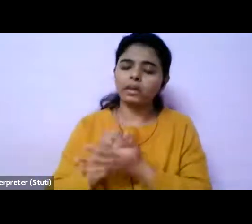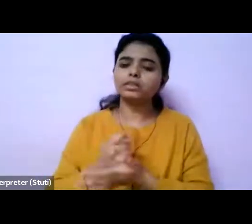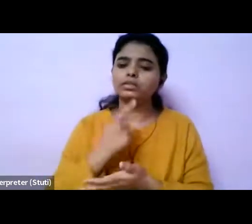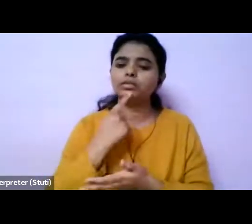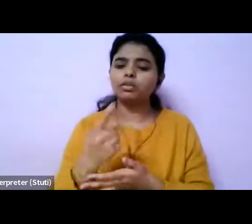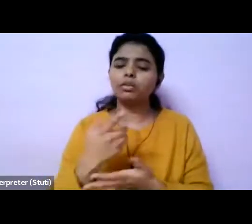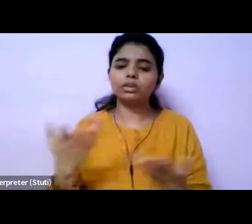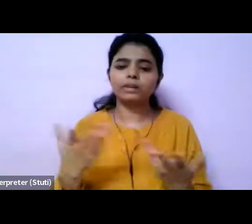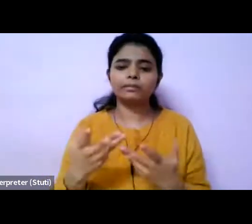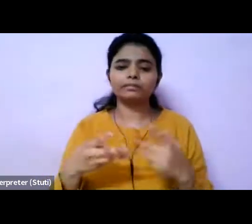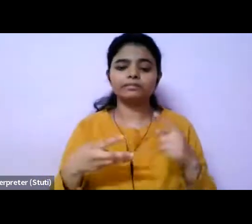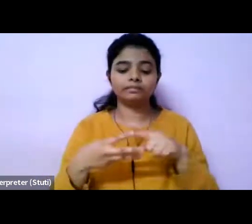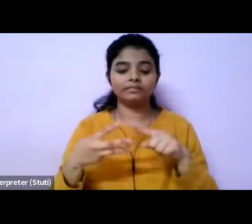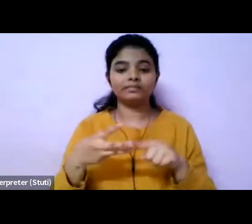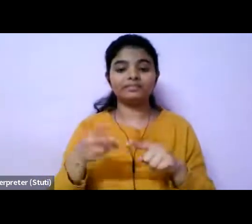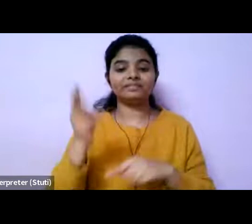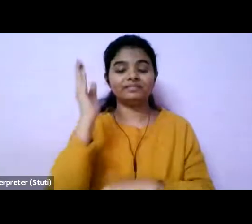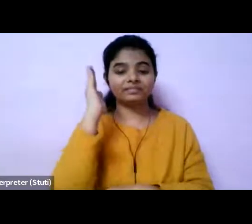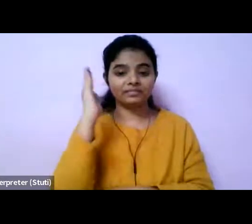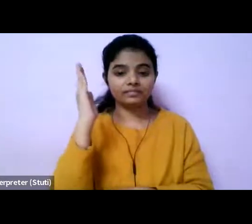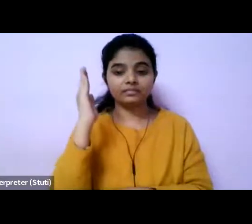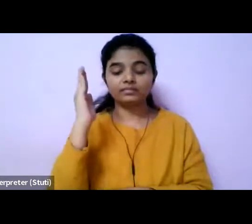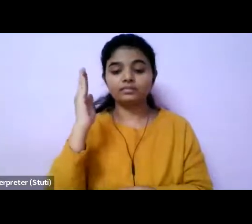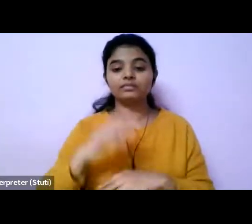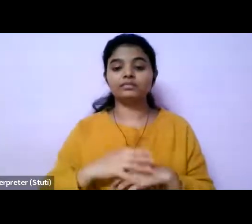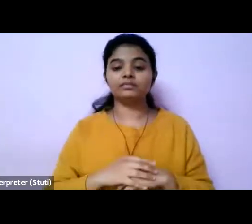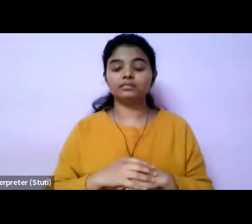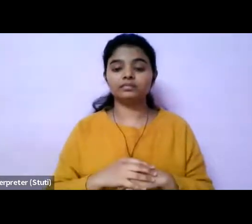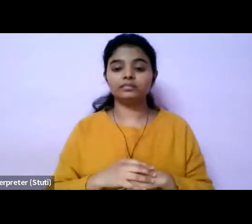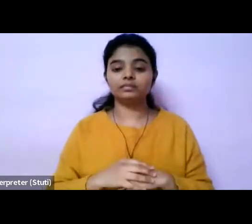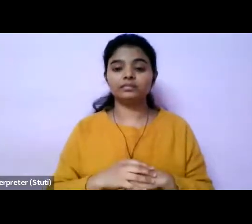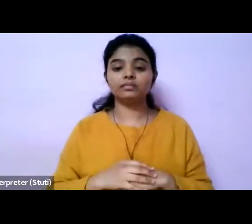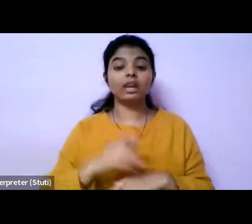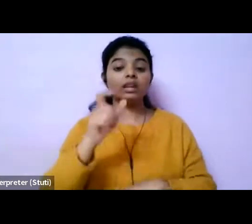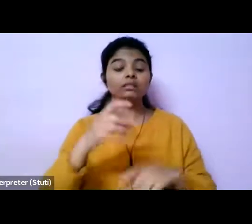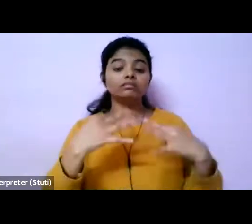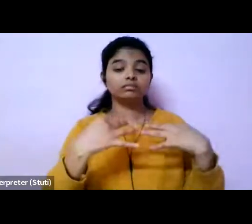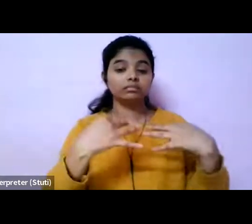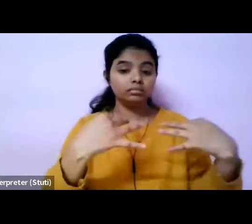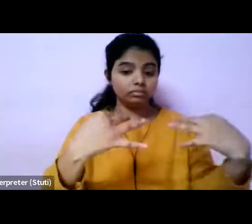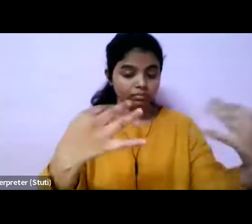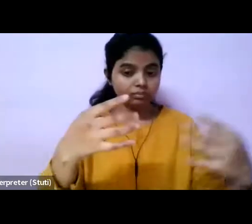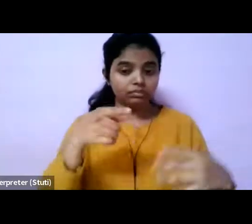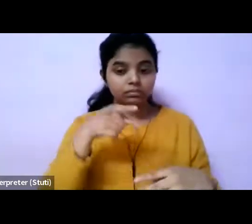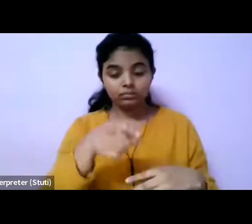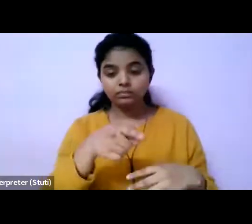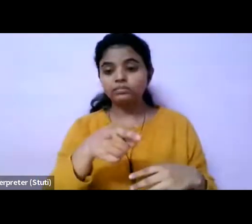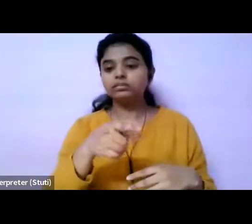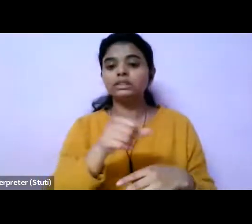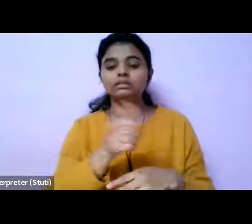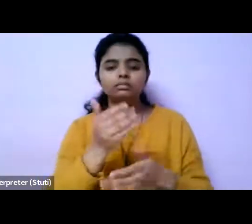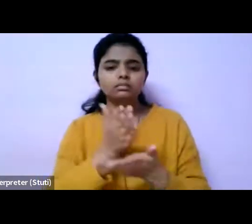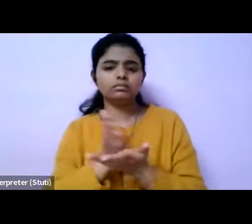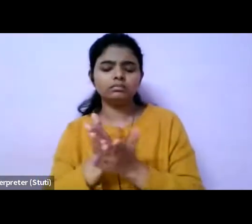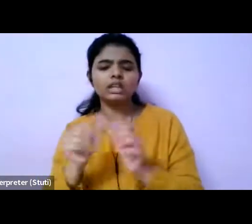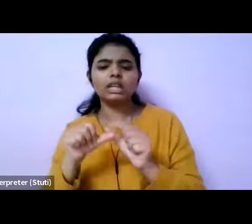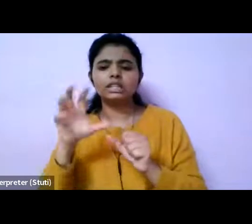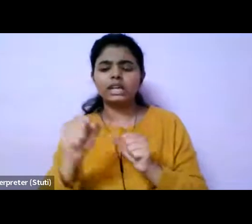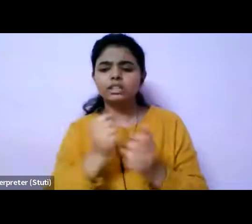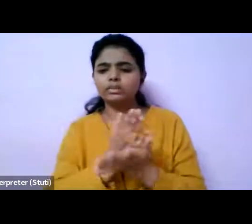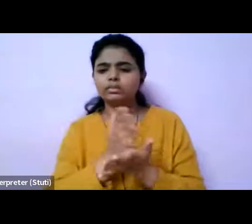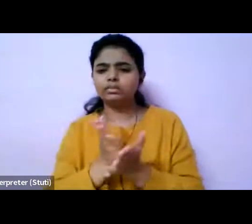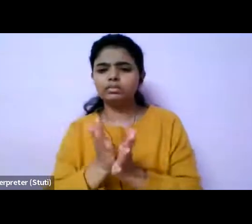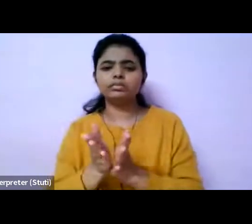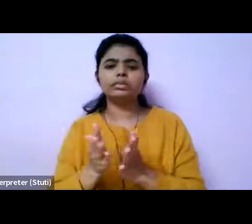in these three papers, about enabling performers and audience through various accessible practices. What I